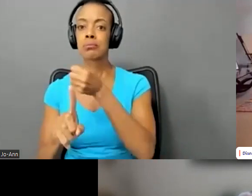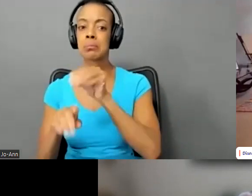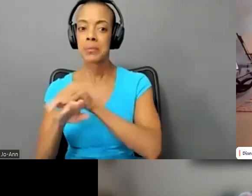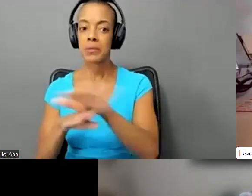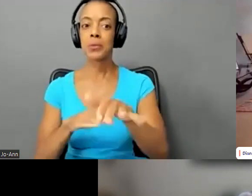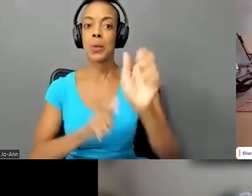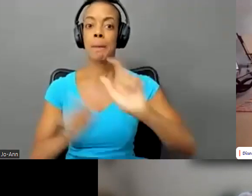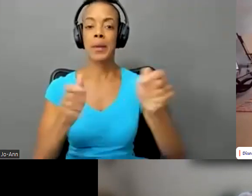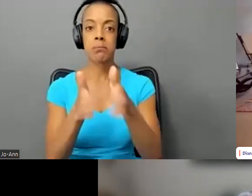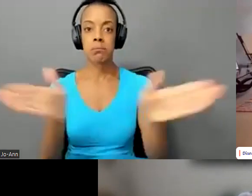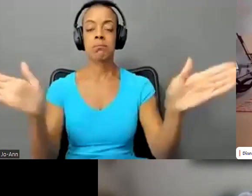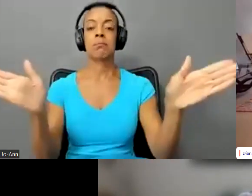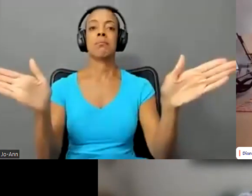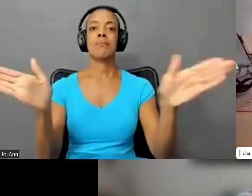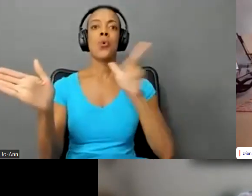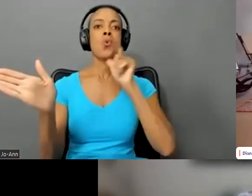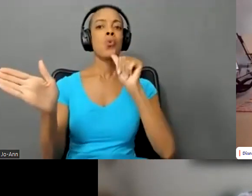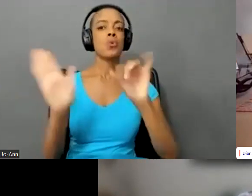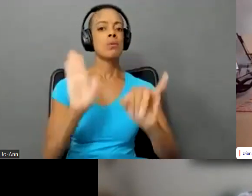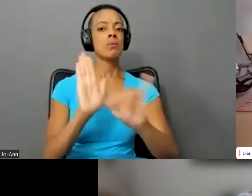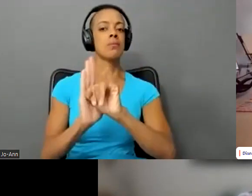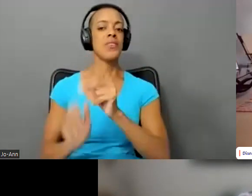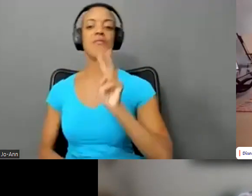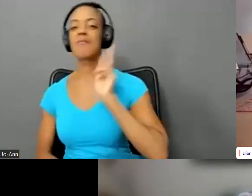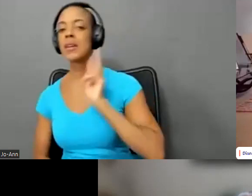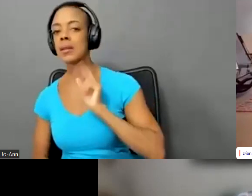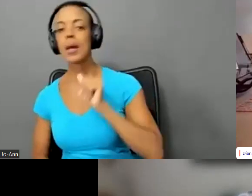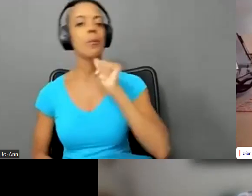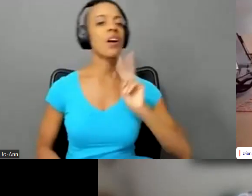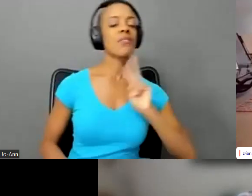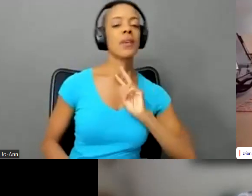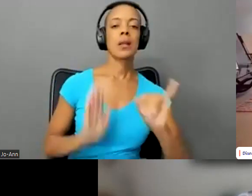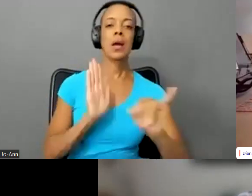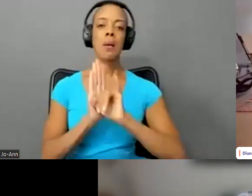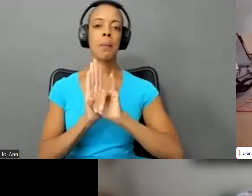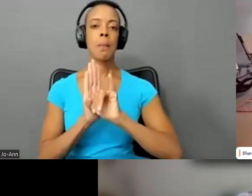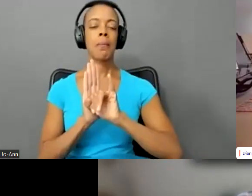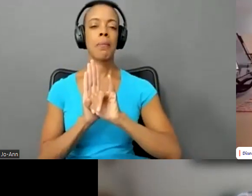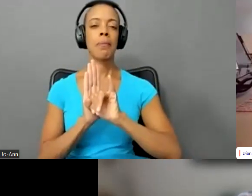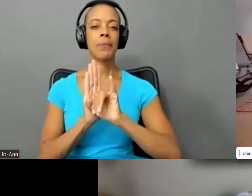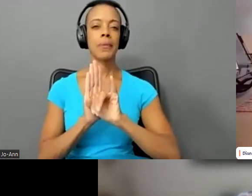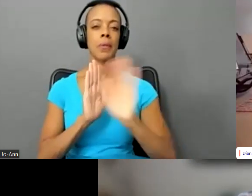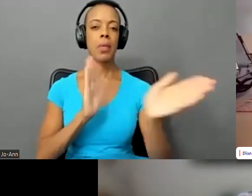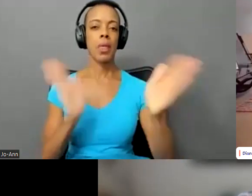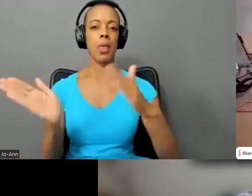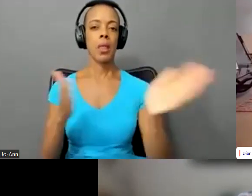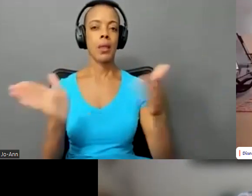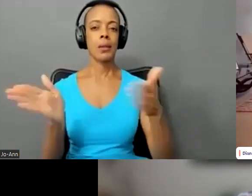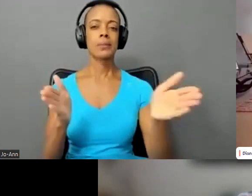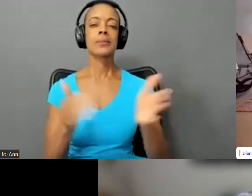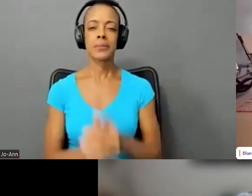view on who really is a victim and who isn't, subconsciously, because of the way it's positioned. And so I think we're